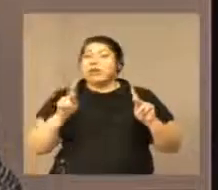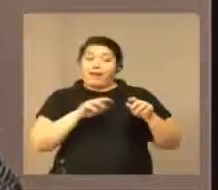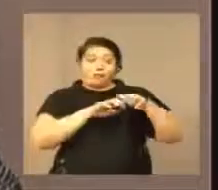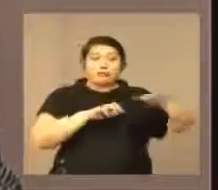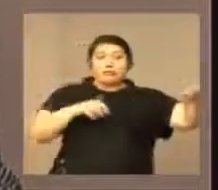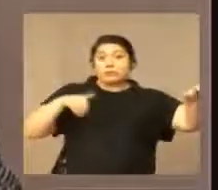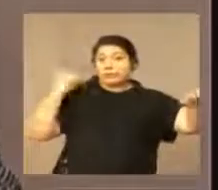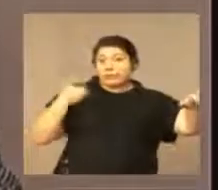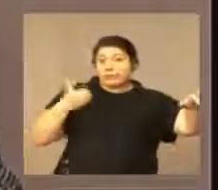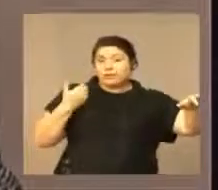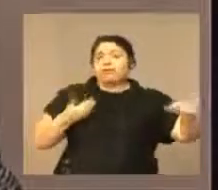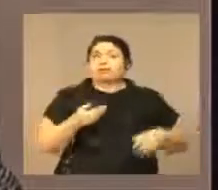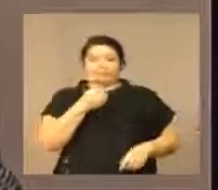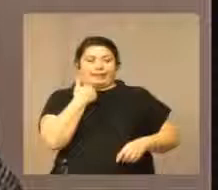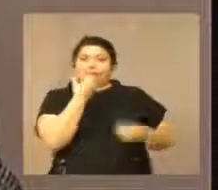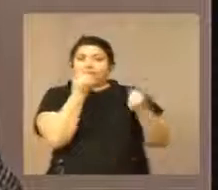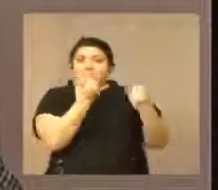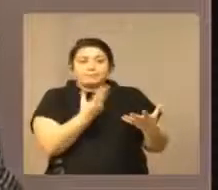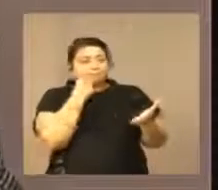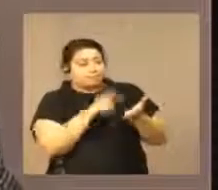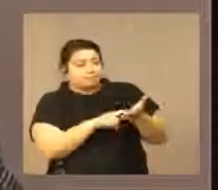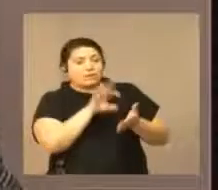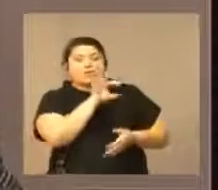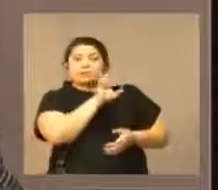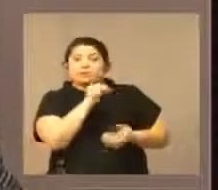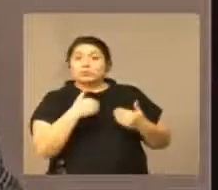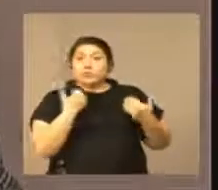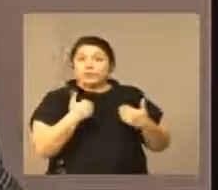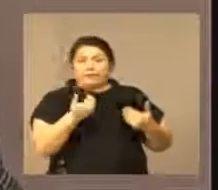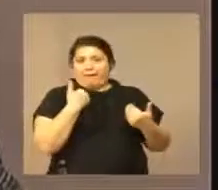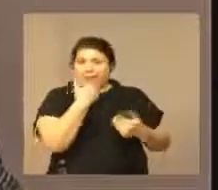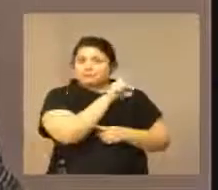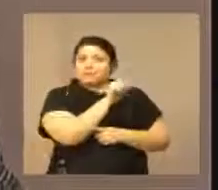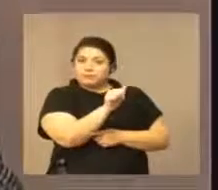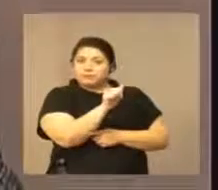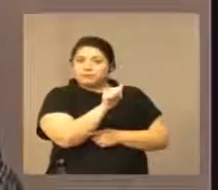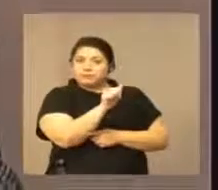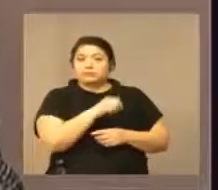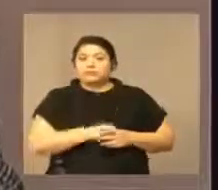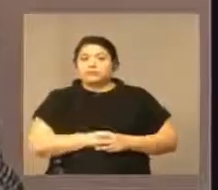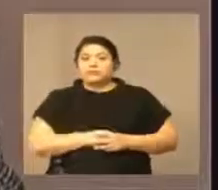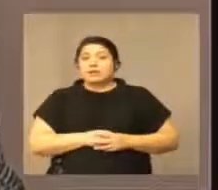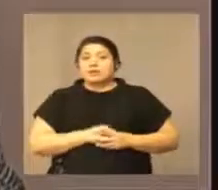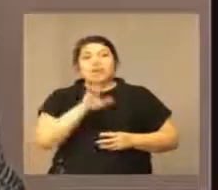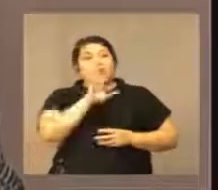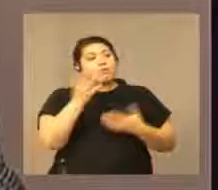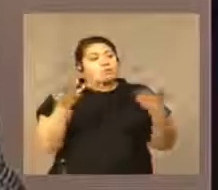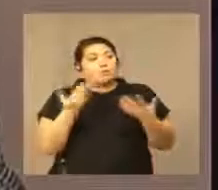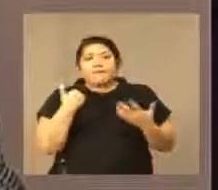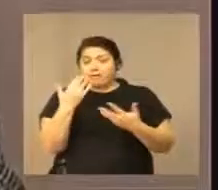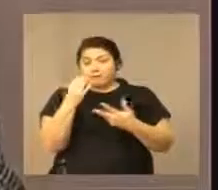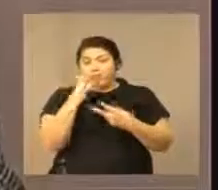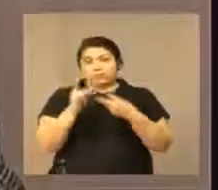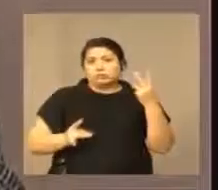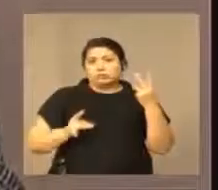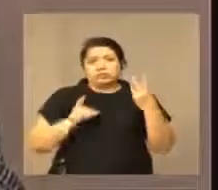of the population, there is a significant number of First Nations youth with disabilities. What kind of options are there for these